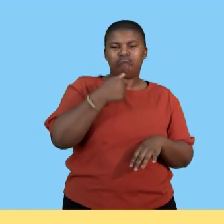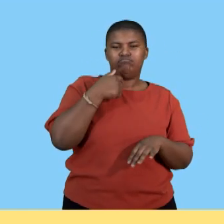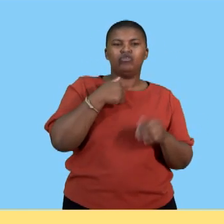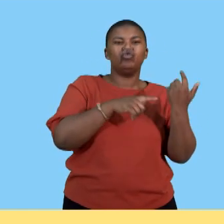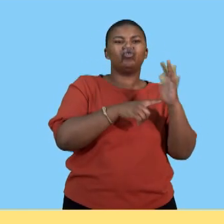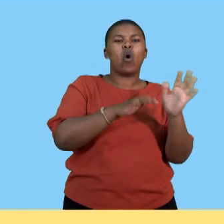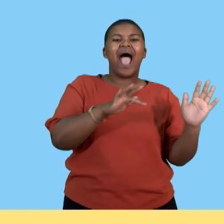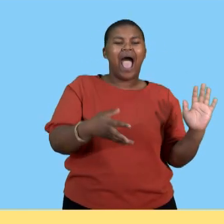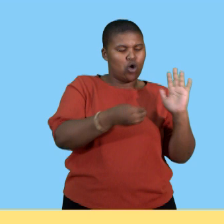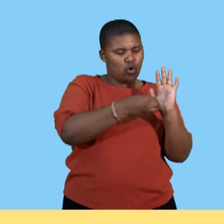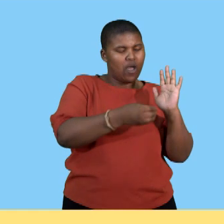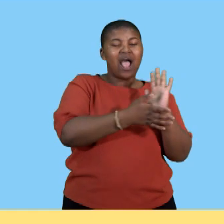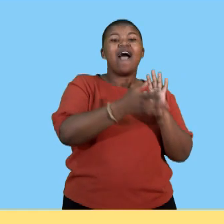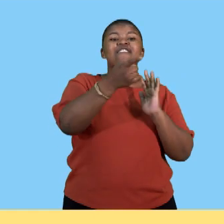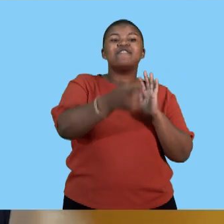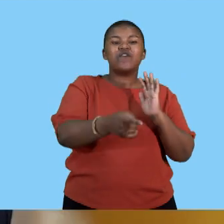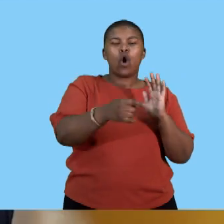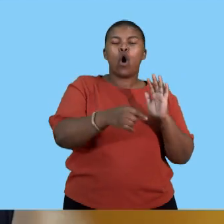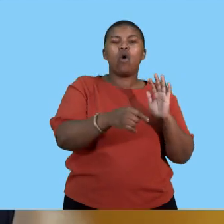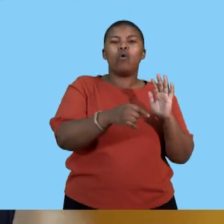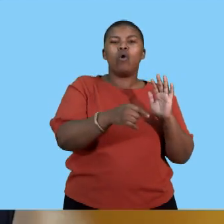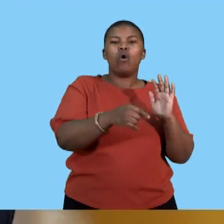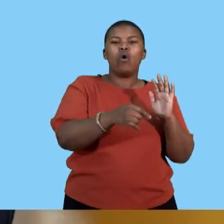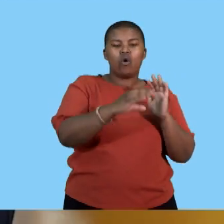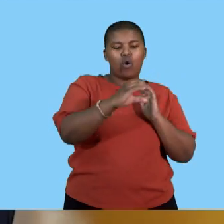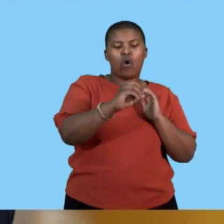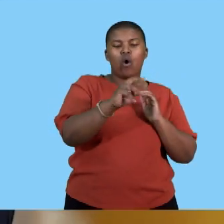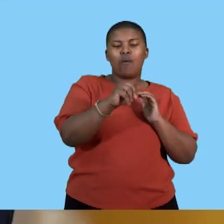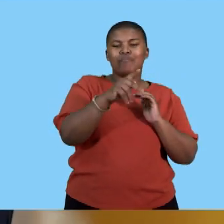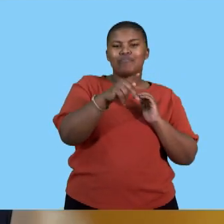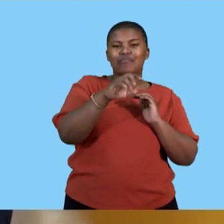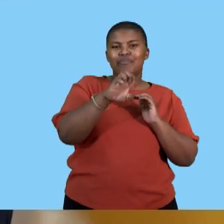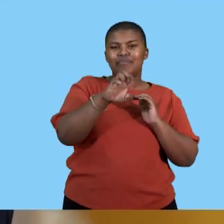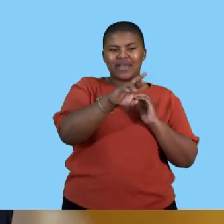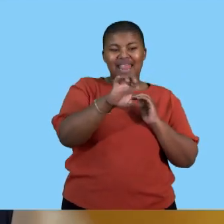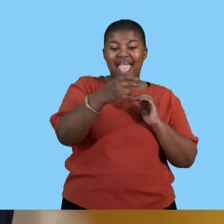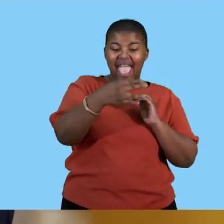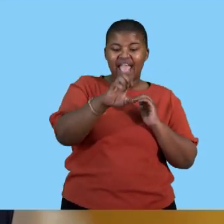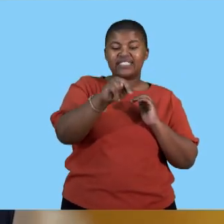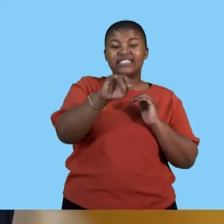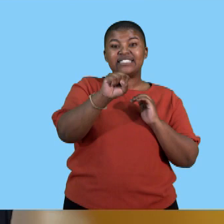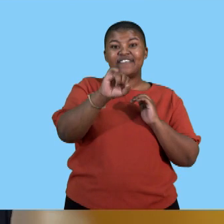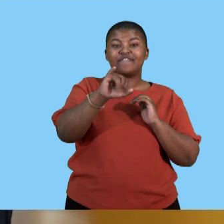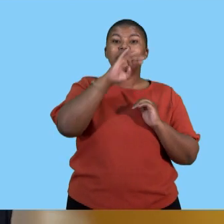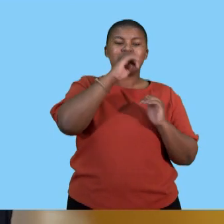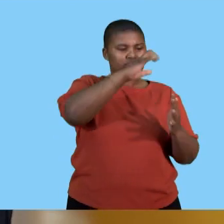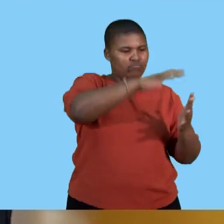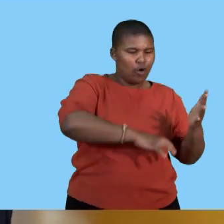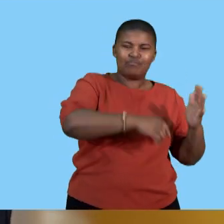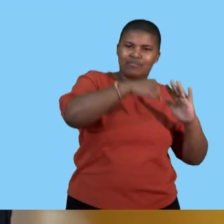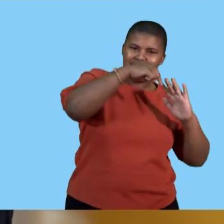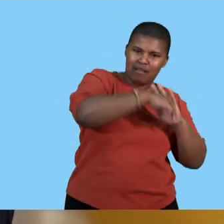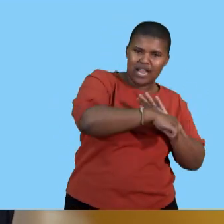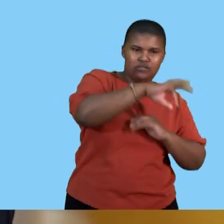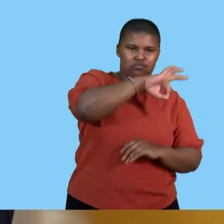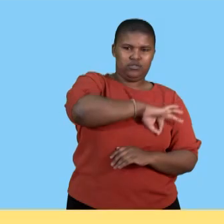we record it in the statement of comprehensive income. How we do it in the statement of comprehensive income. We record it as bad